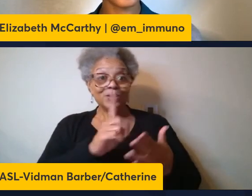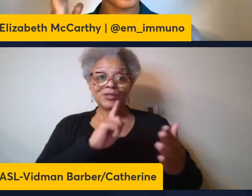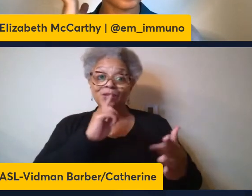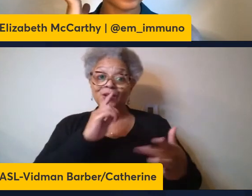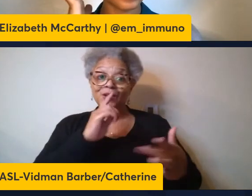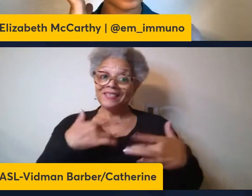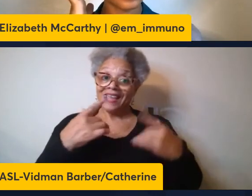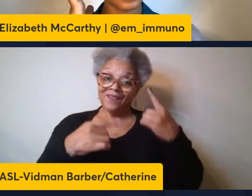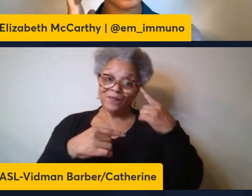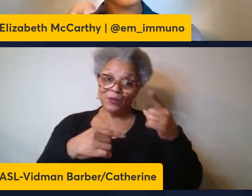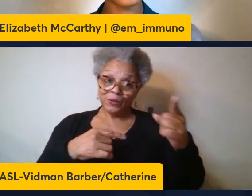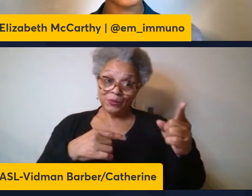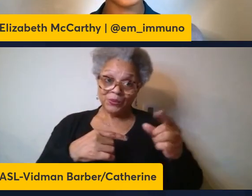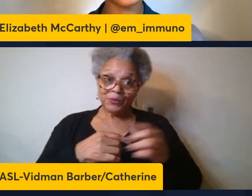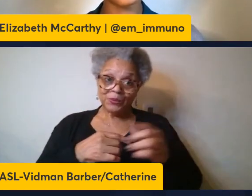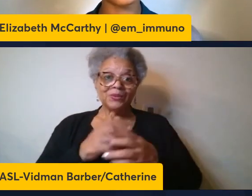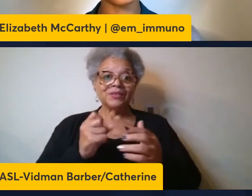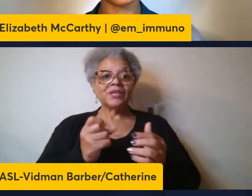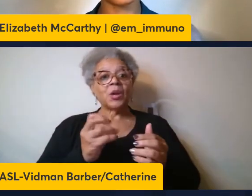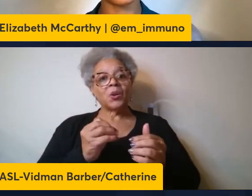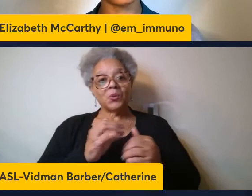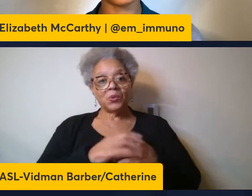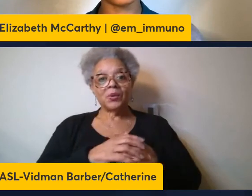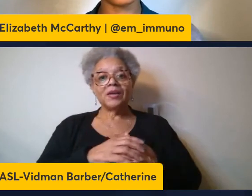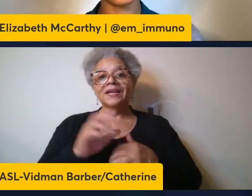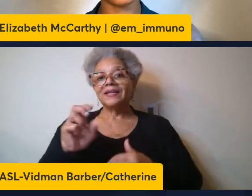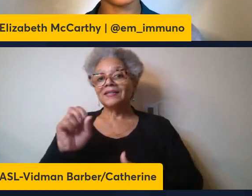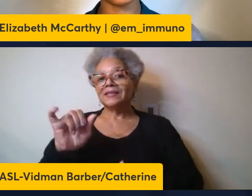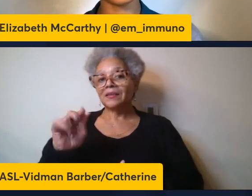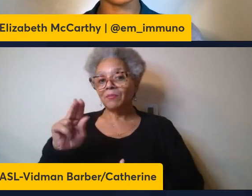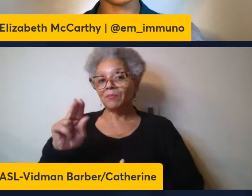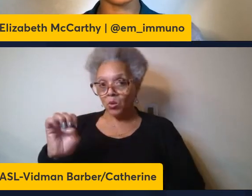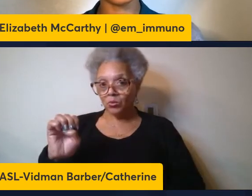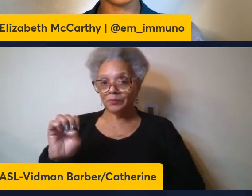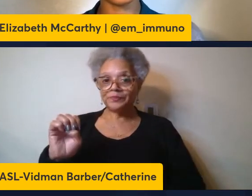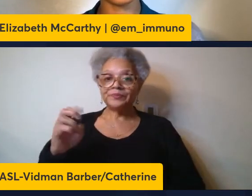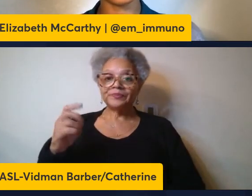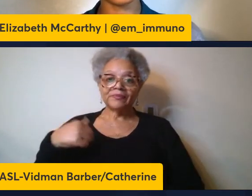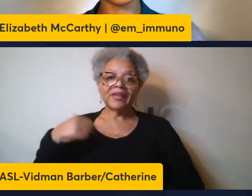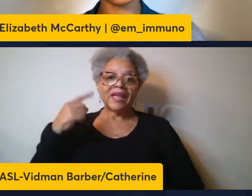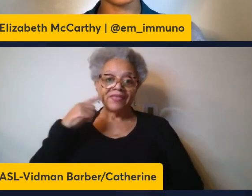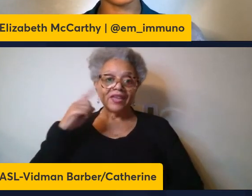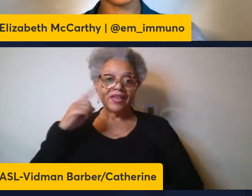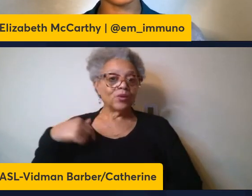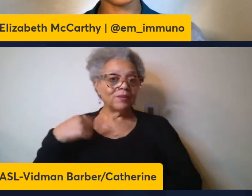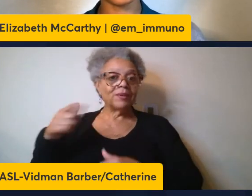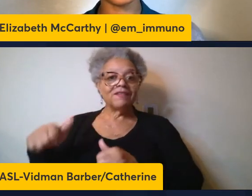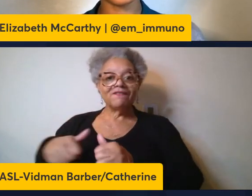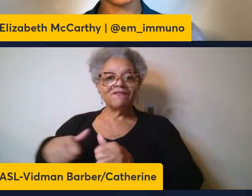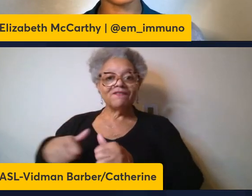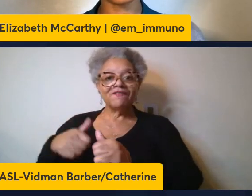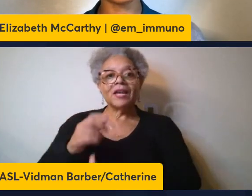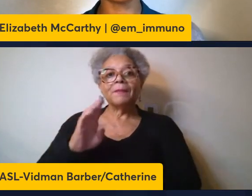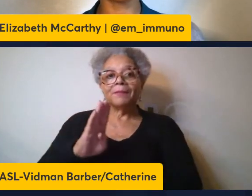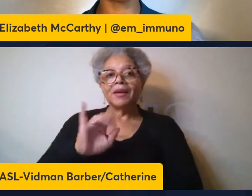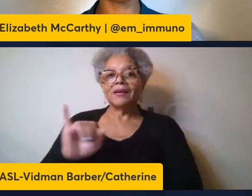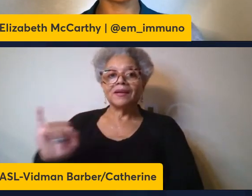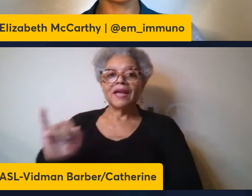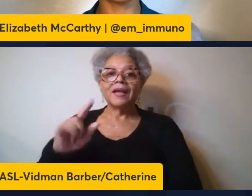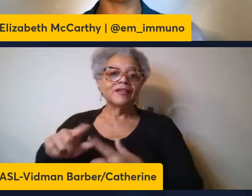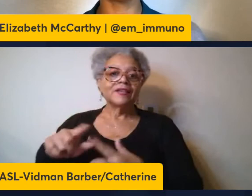you. And Simone, I think we've been following, Black in Immuno is following you for a